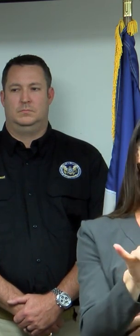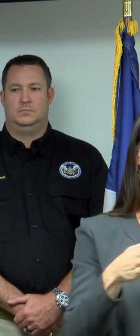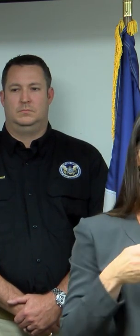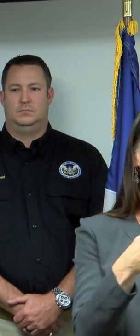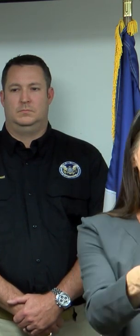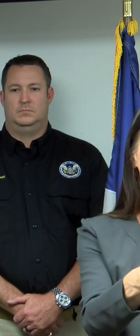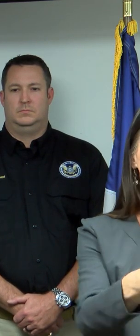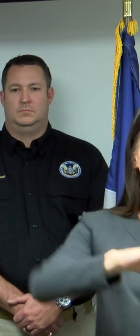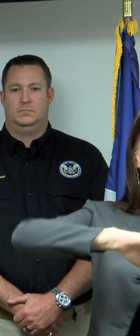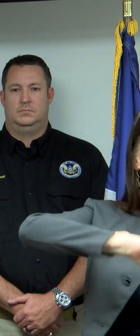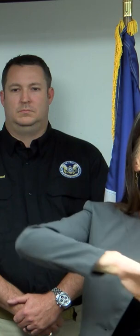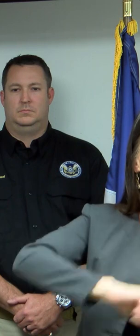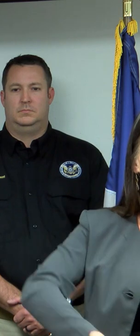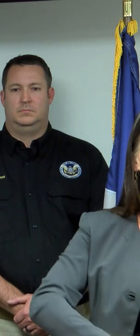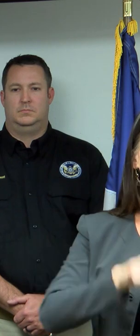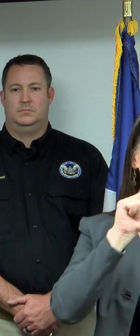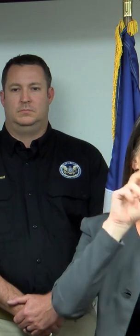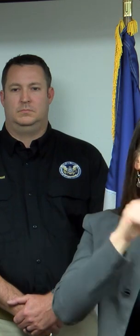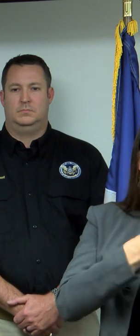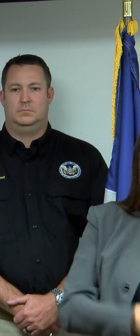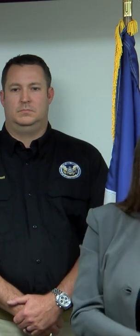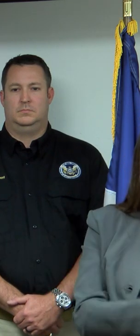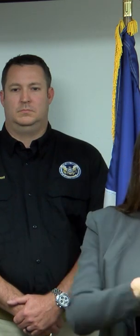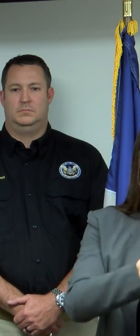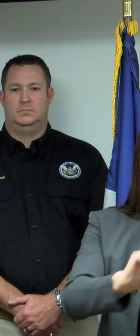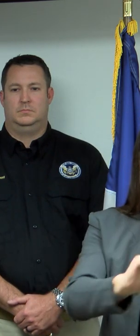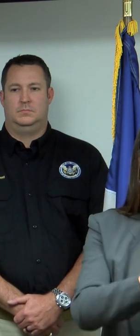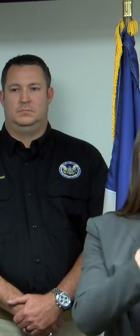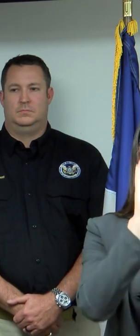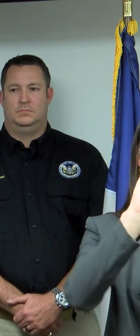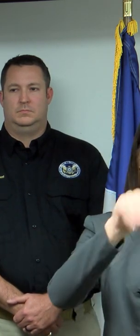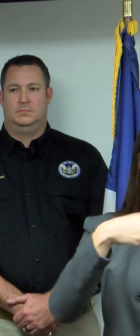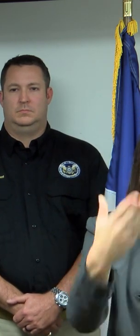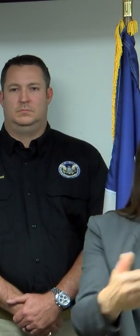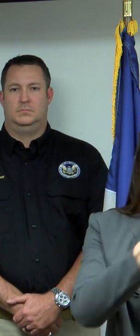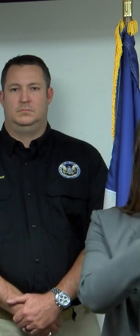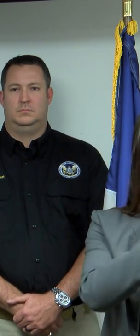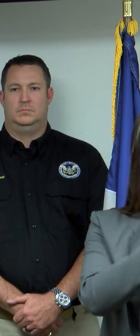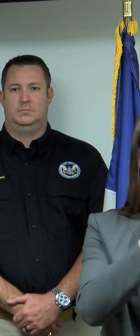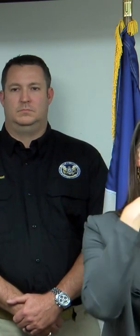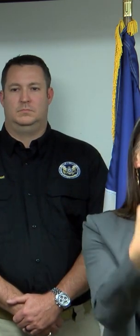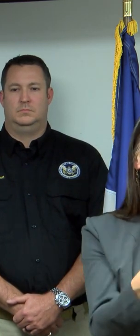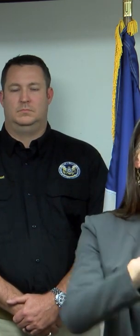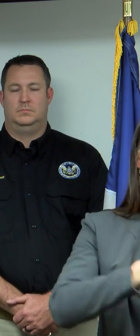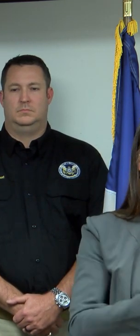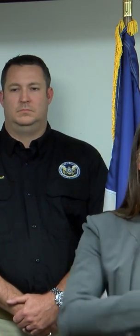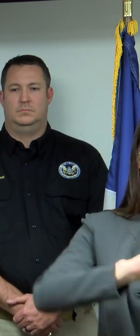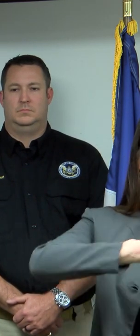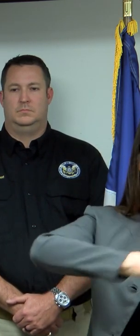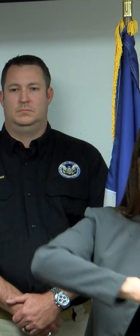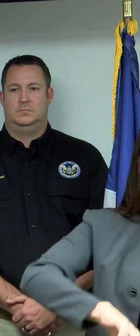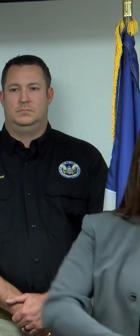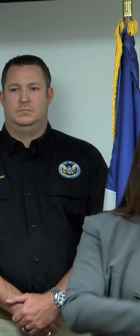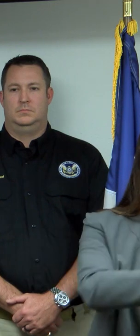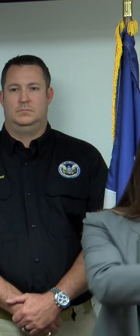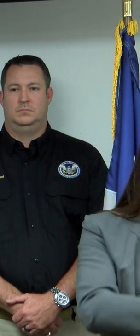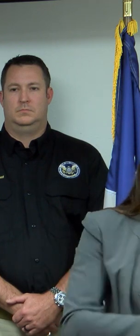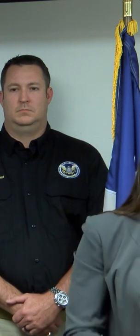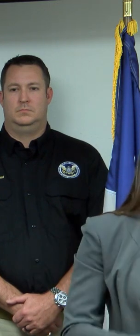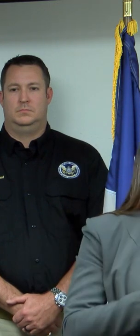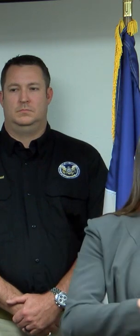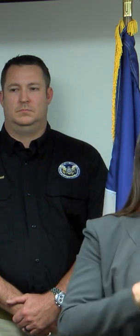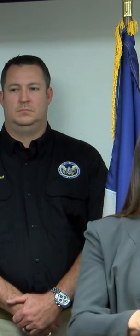the categories by the flyer that will be provided or the video that it will be on Homeland